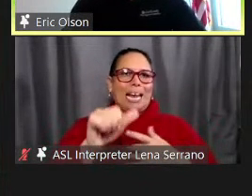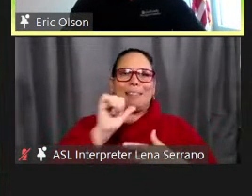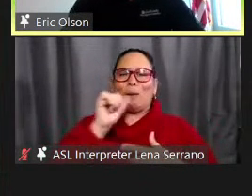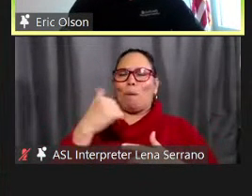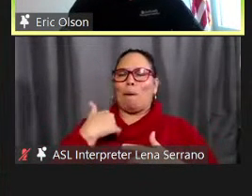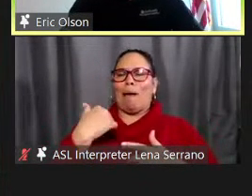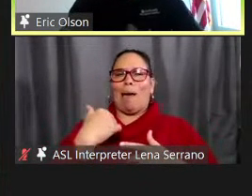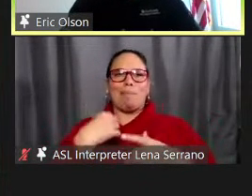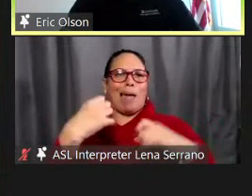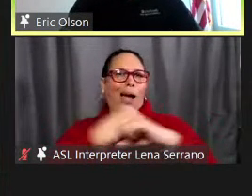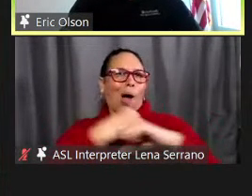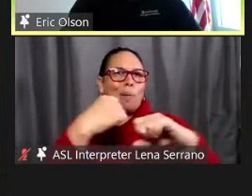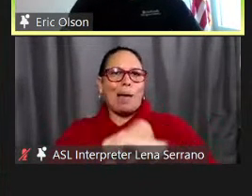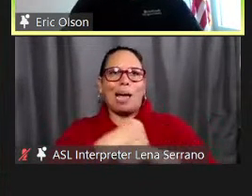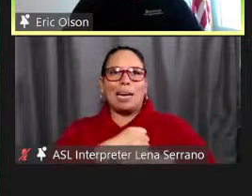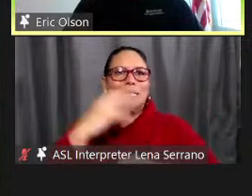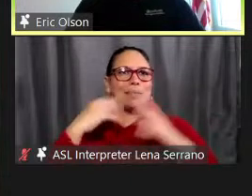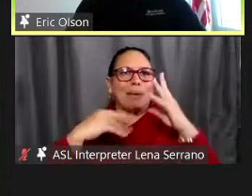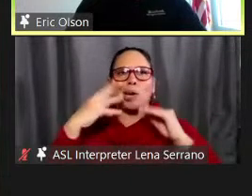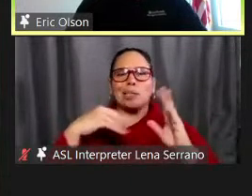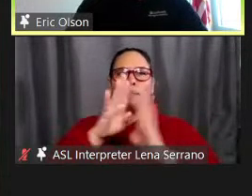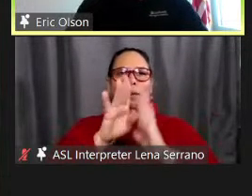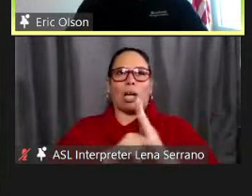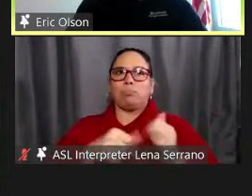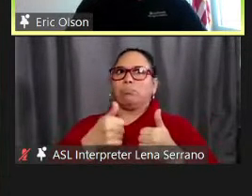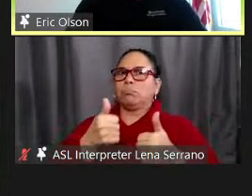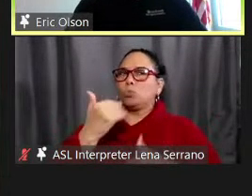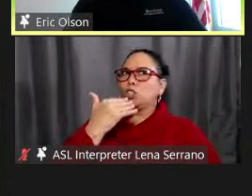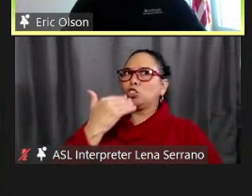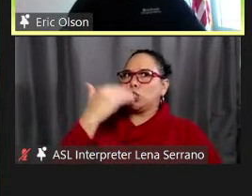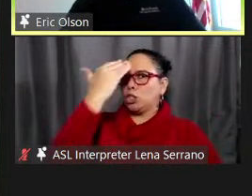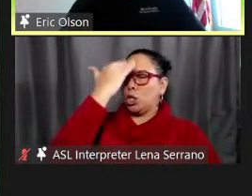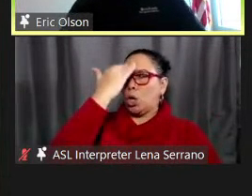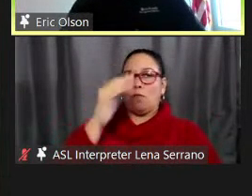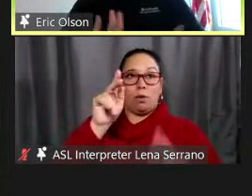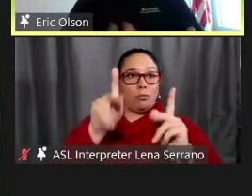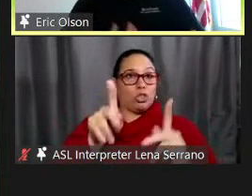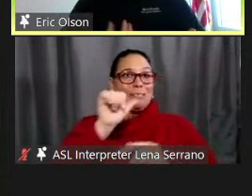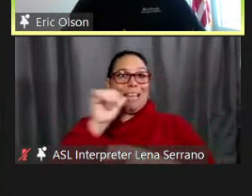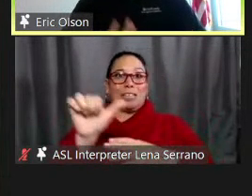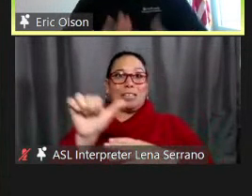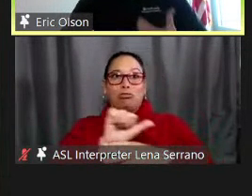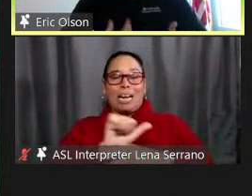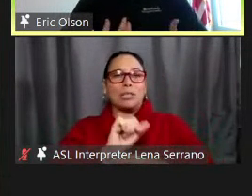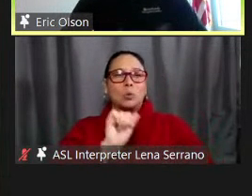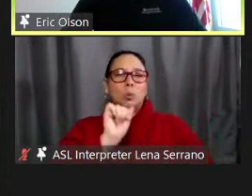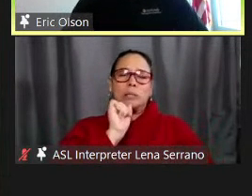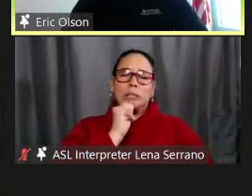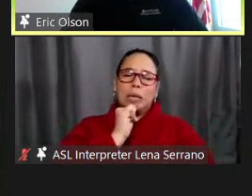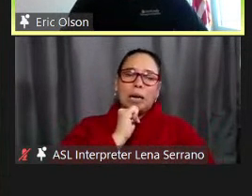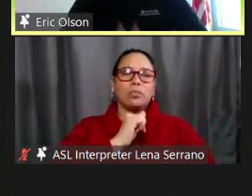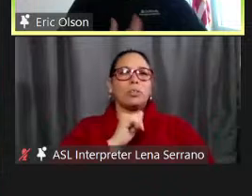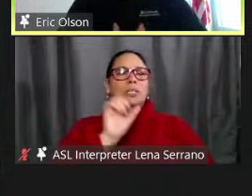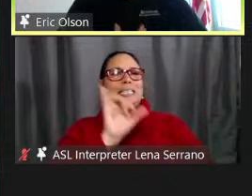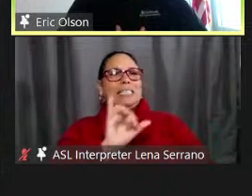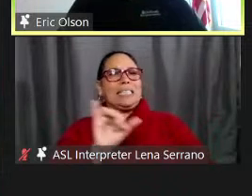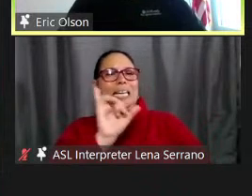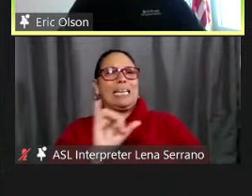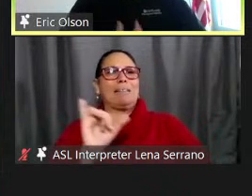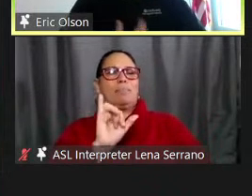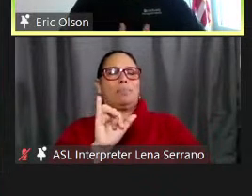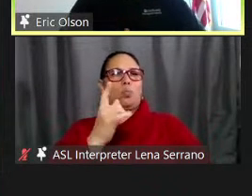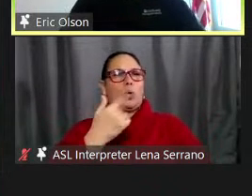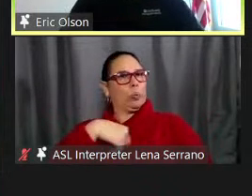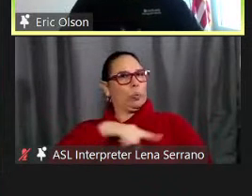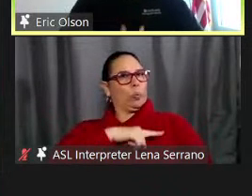experience or background, which is good to know, because an individual that's not trained, that is suffering through the same physiological things that we are going through